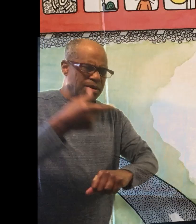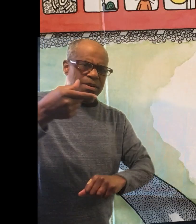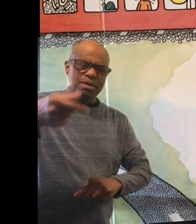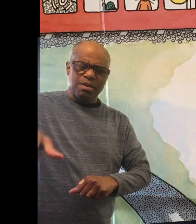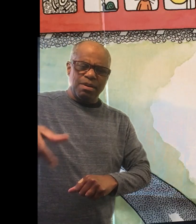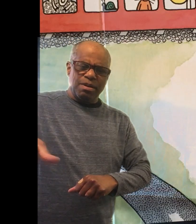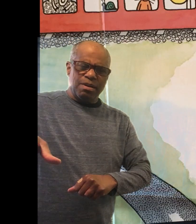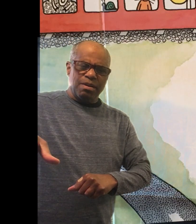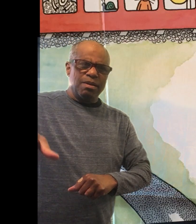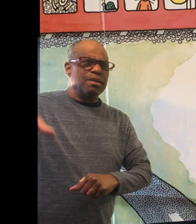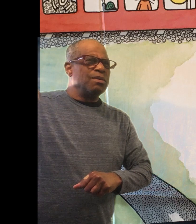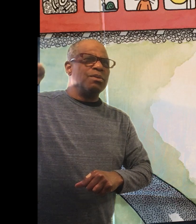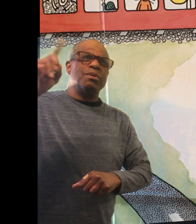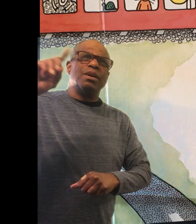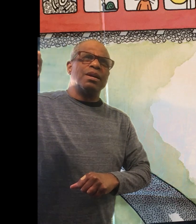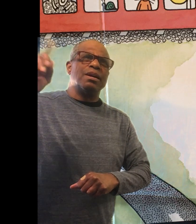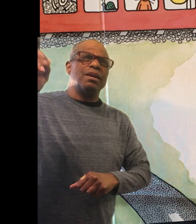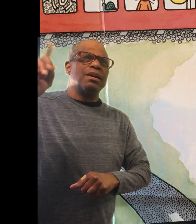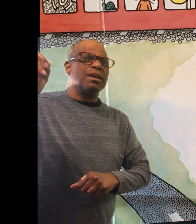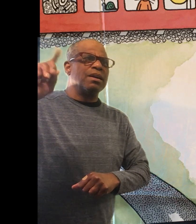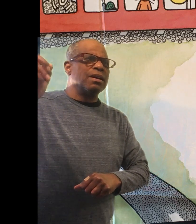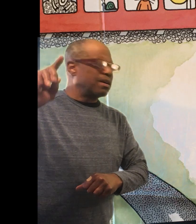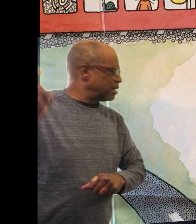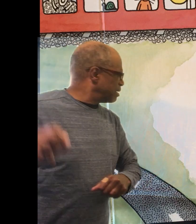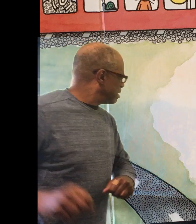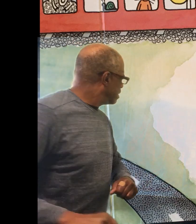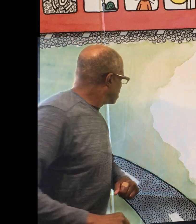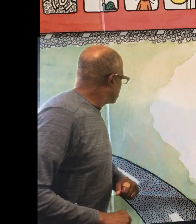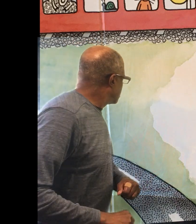And where is the Green Sheep?